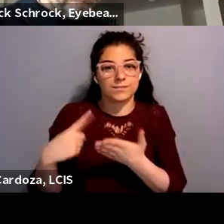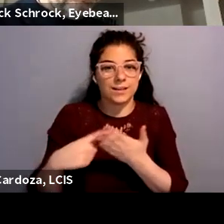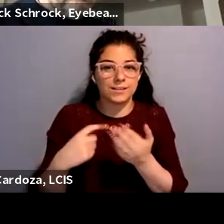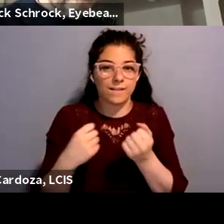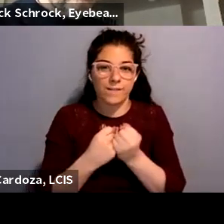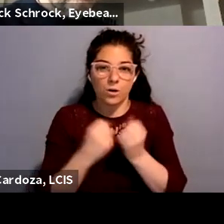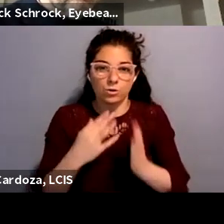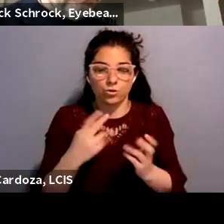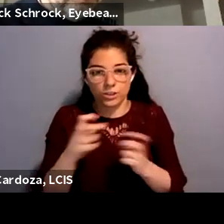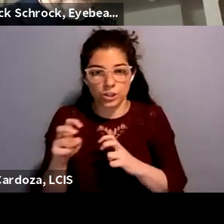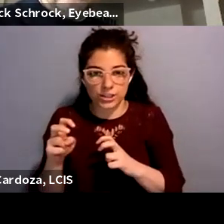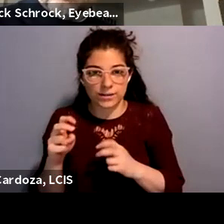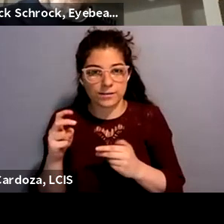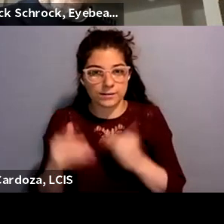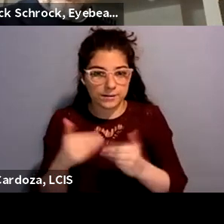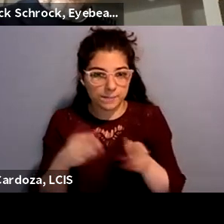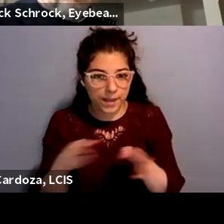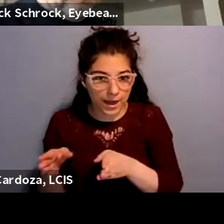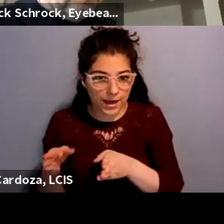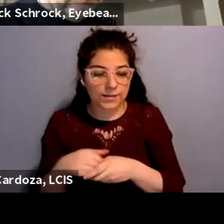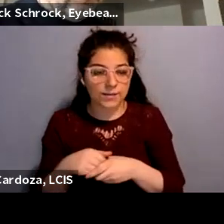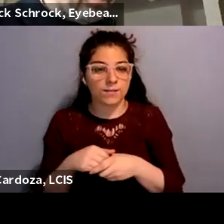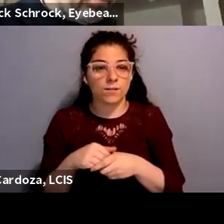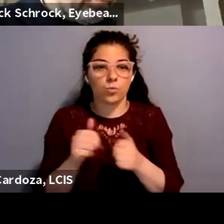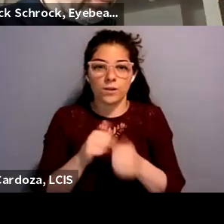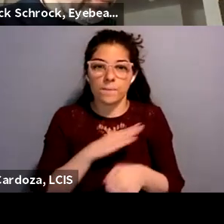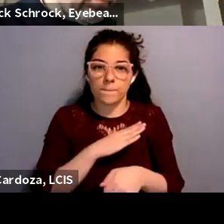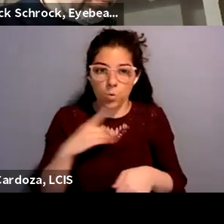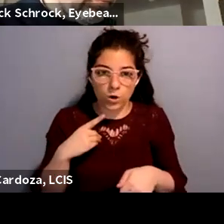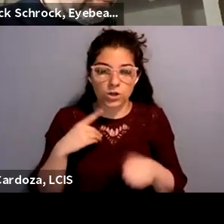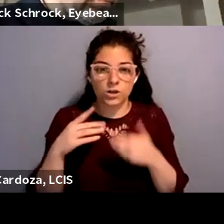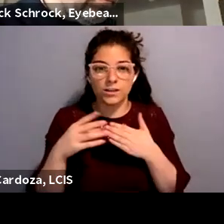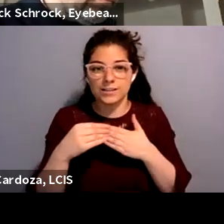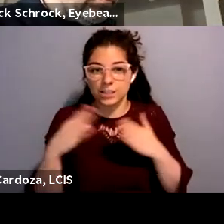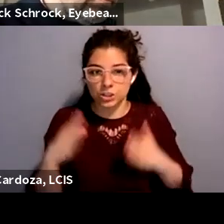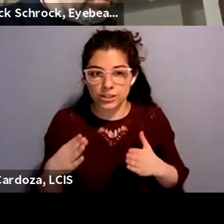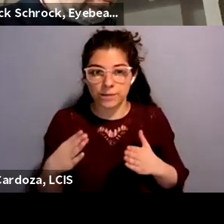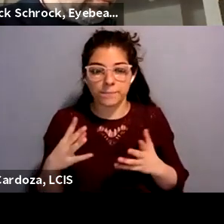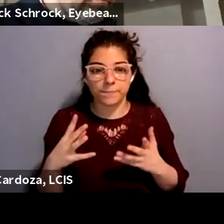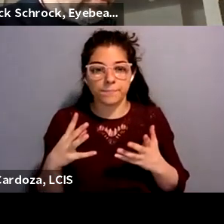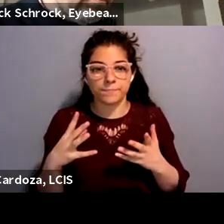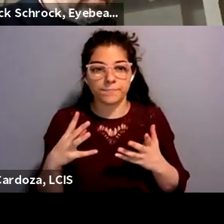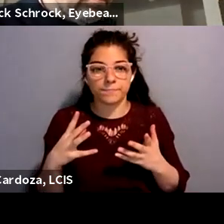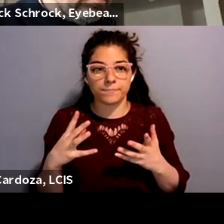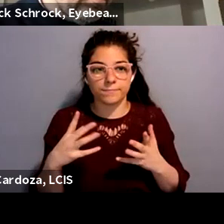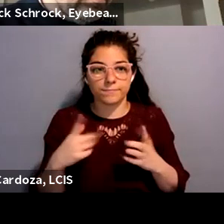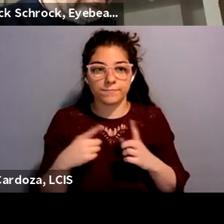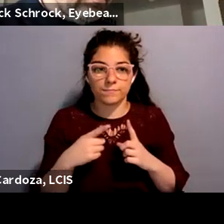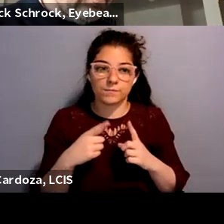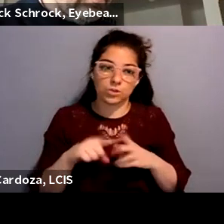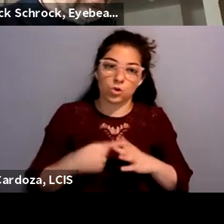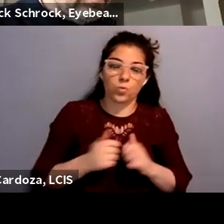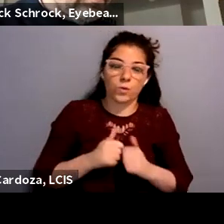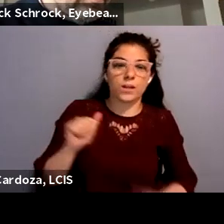transition succession plan among the board leadership, originated with Luis